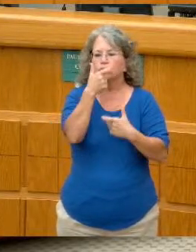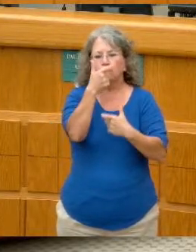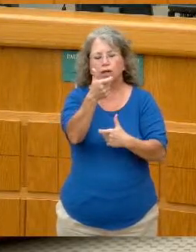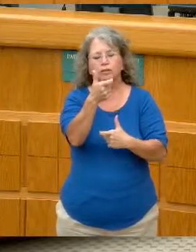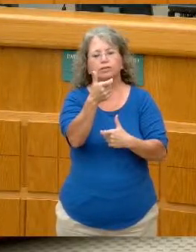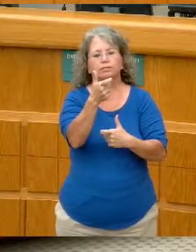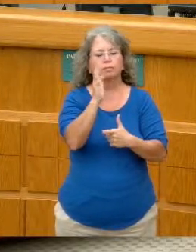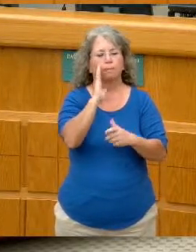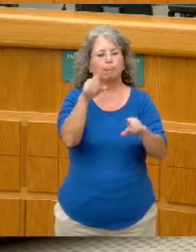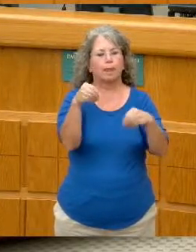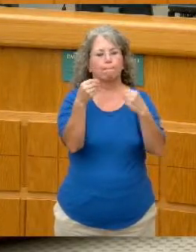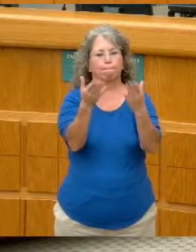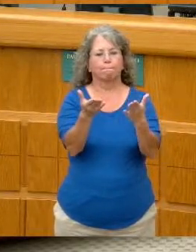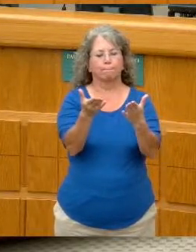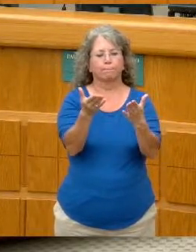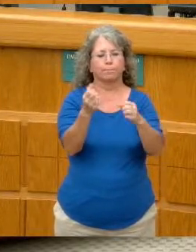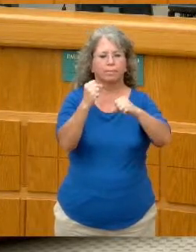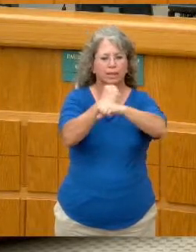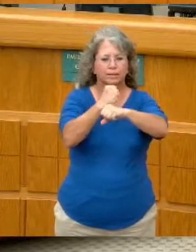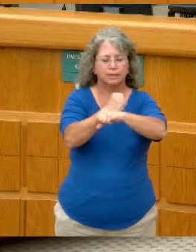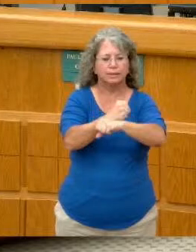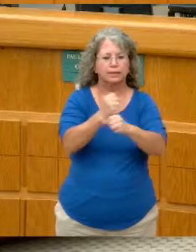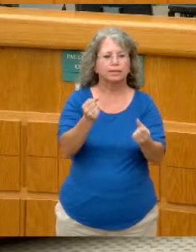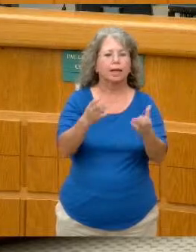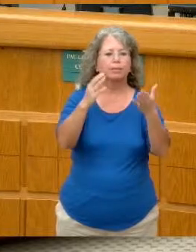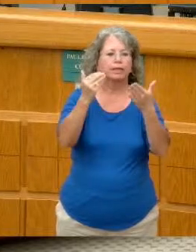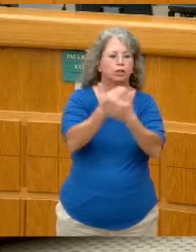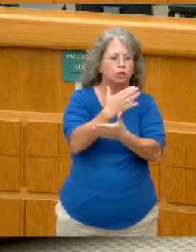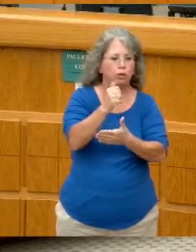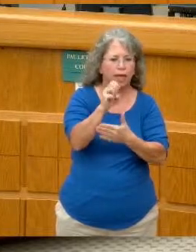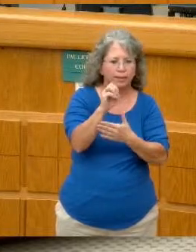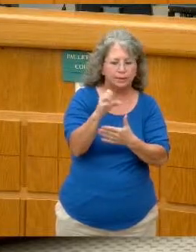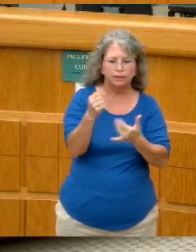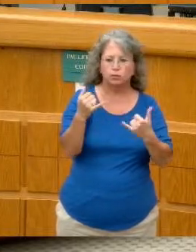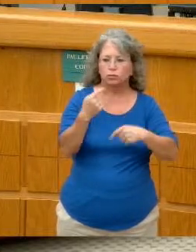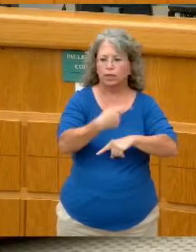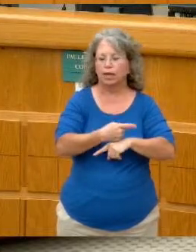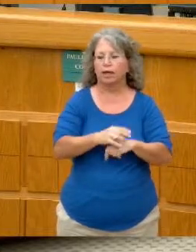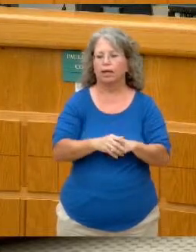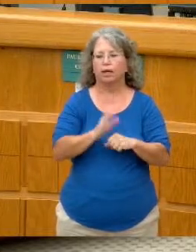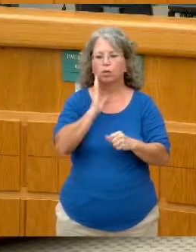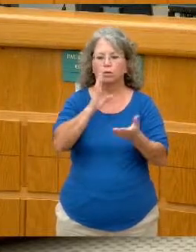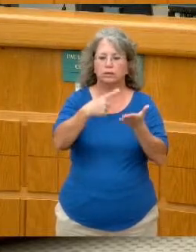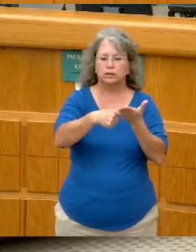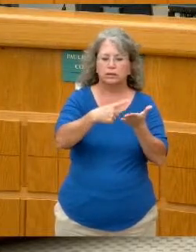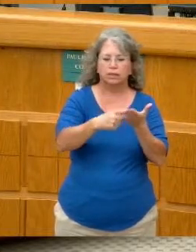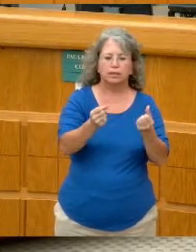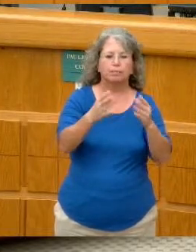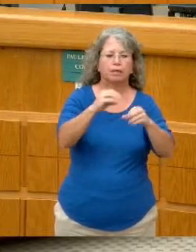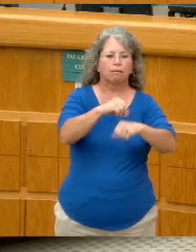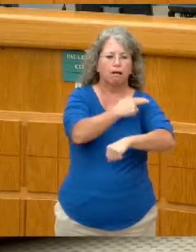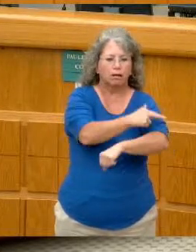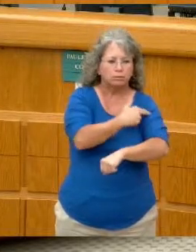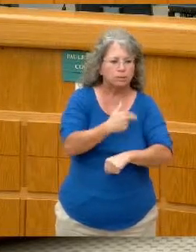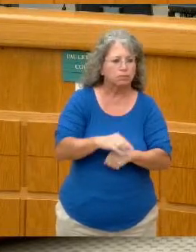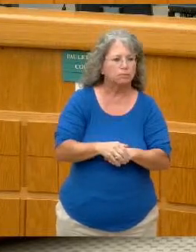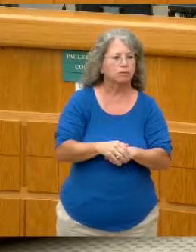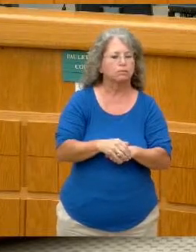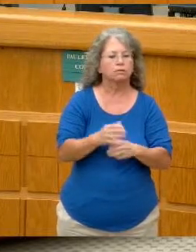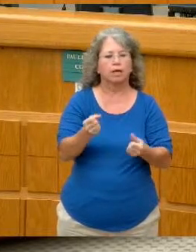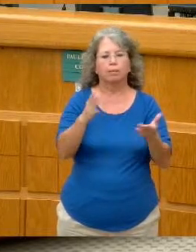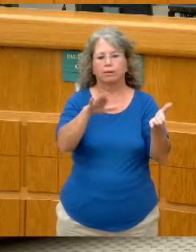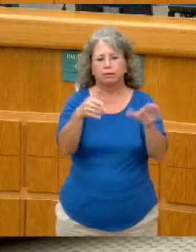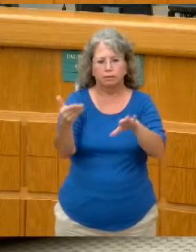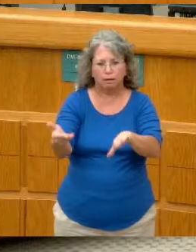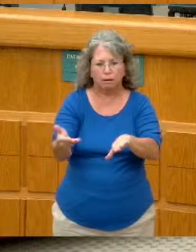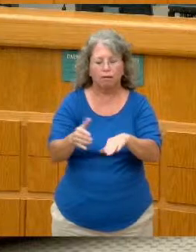to provide you the statistics on the number of new cases for today, talk to you about hospitalizations and number of deaths as well. Annette will give